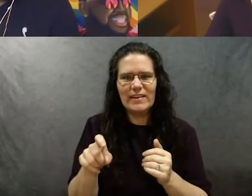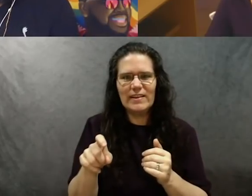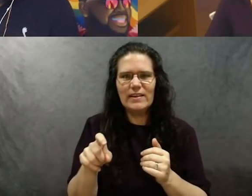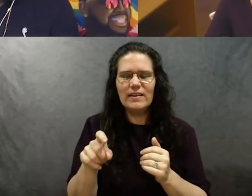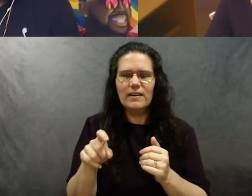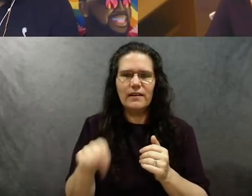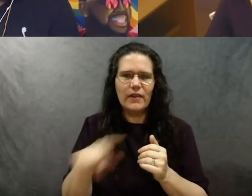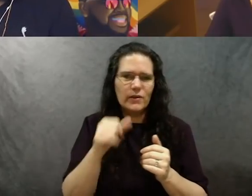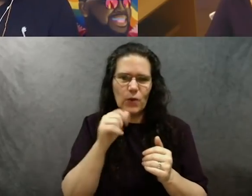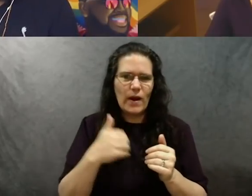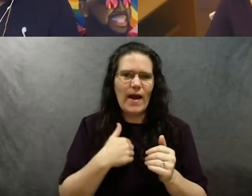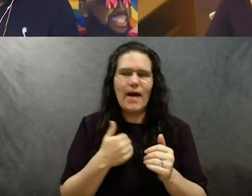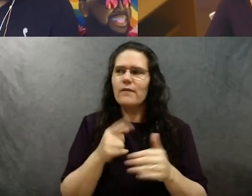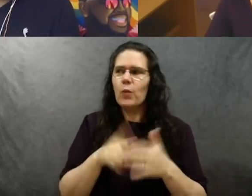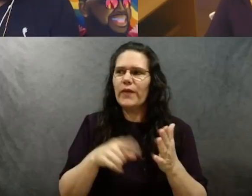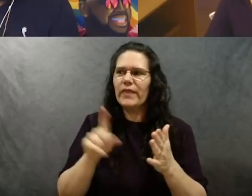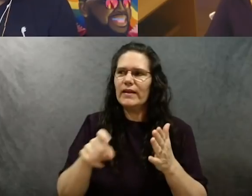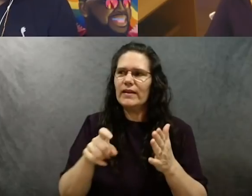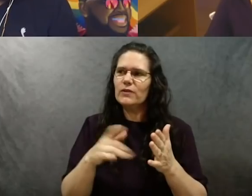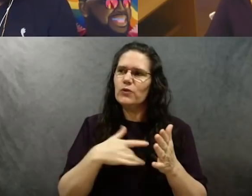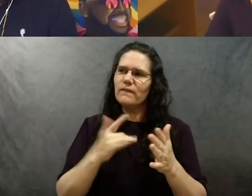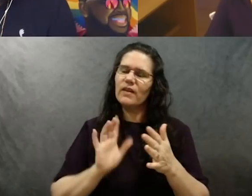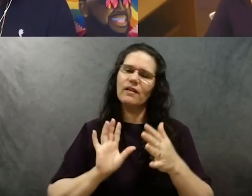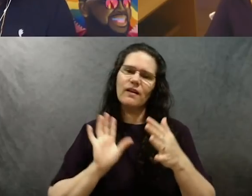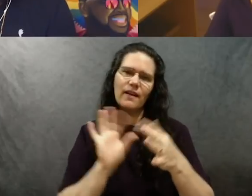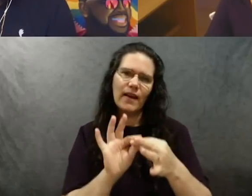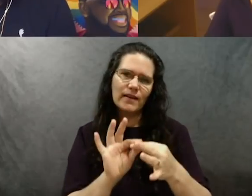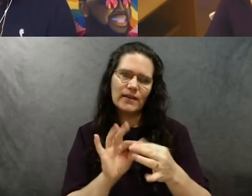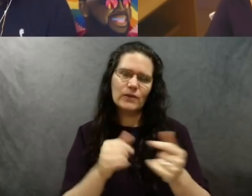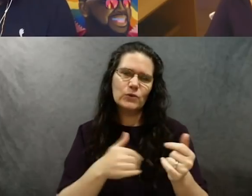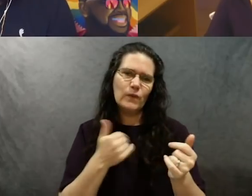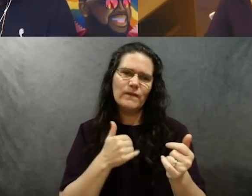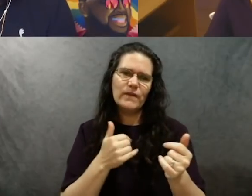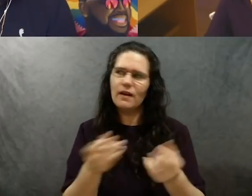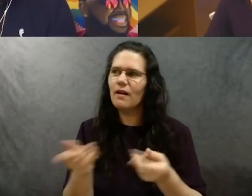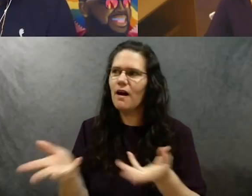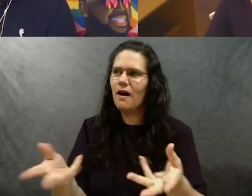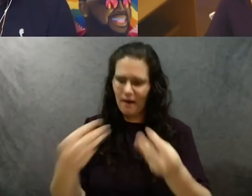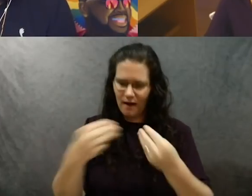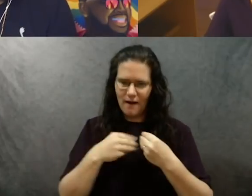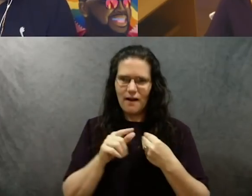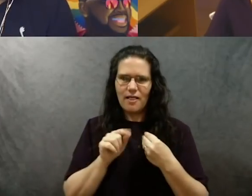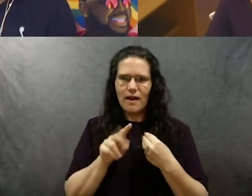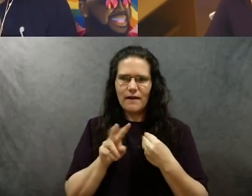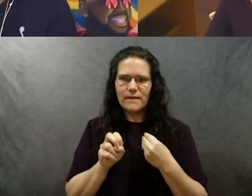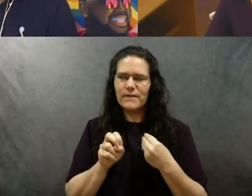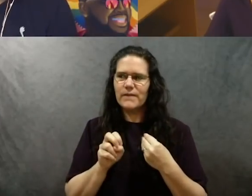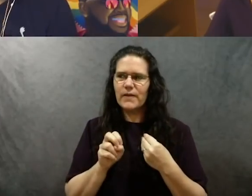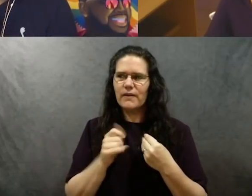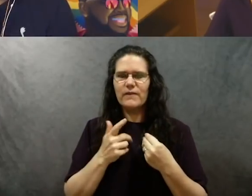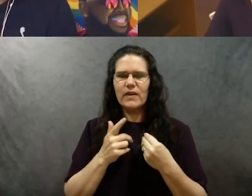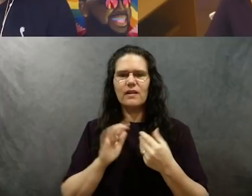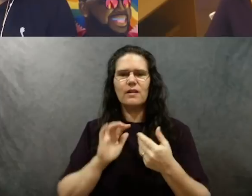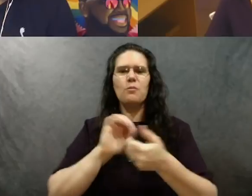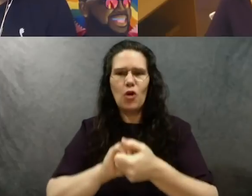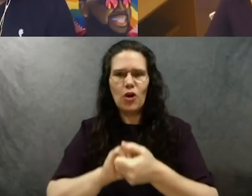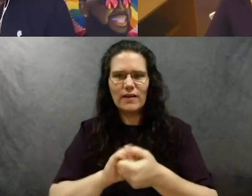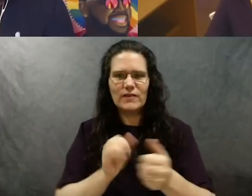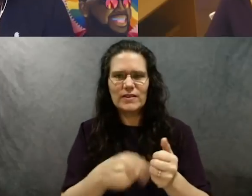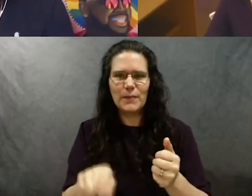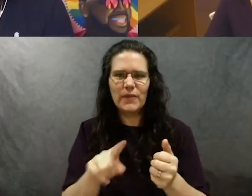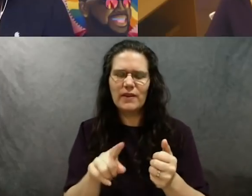and loved and a part of something. Yeah. You know, I know there's intense